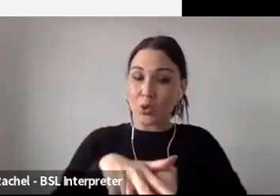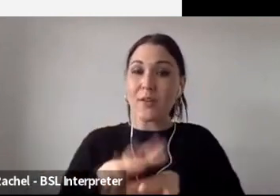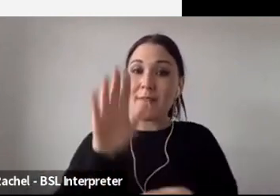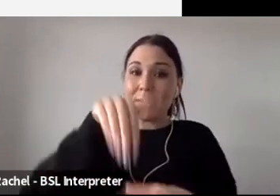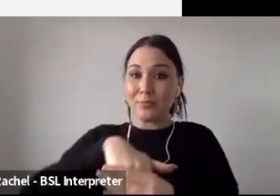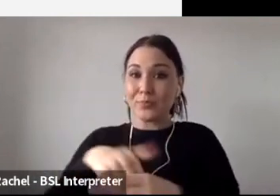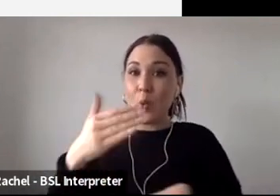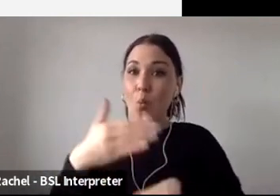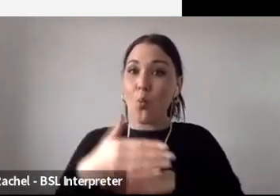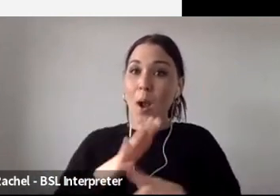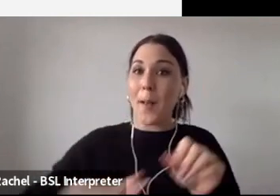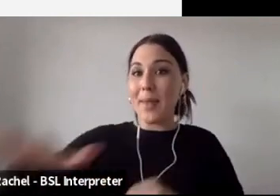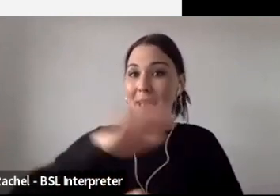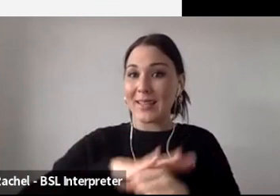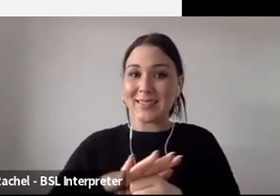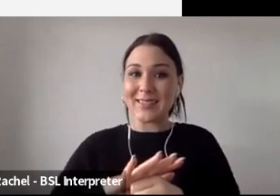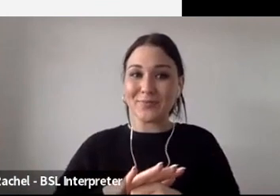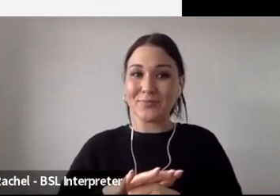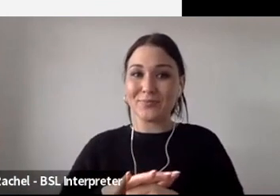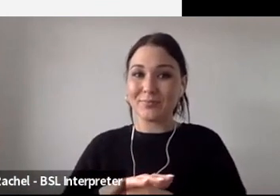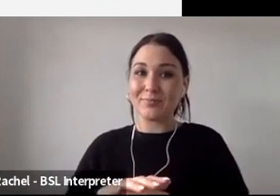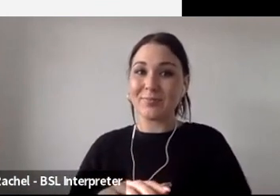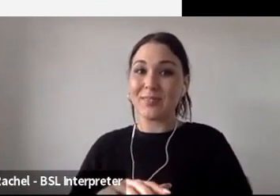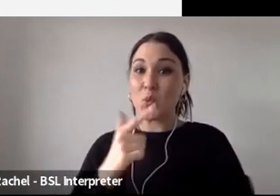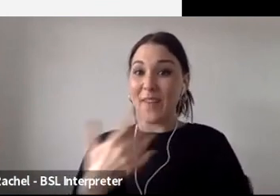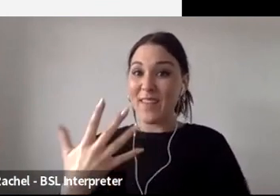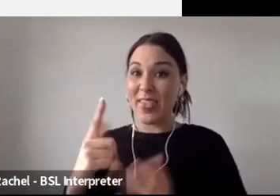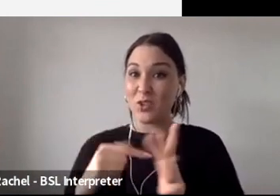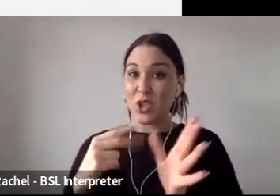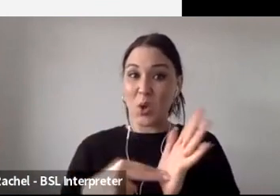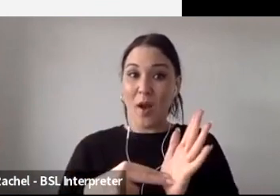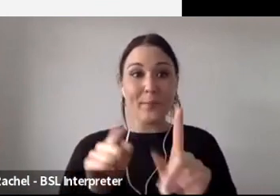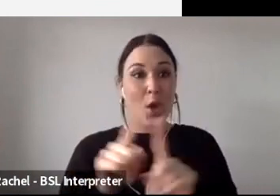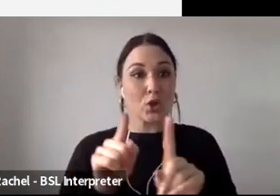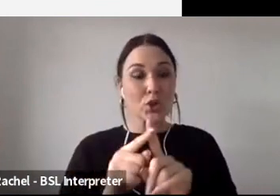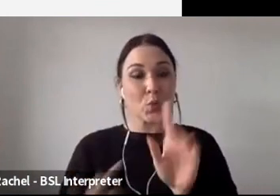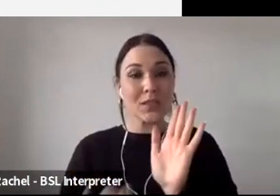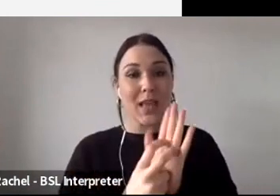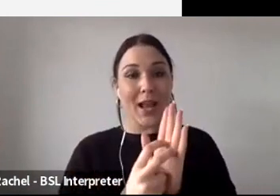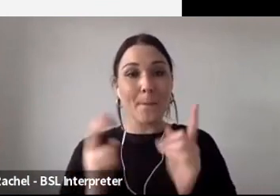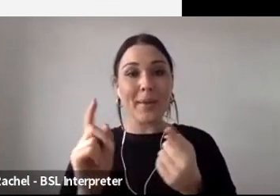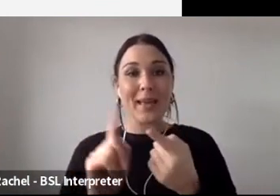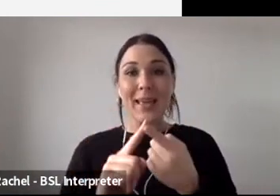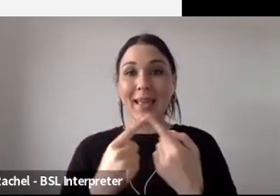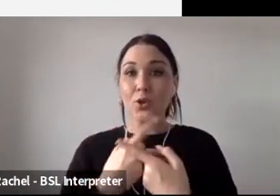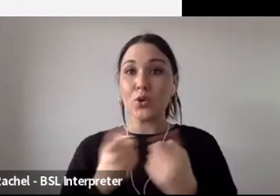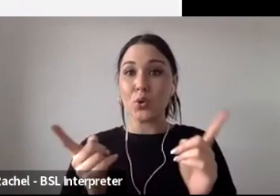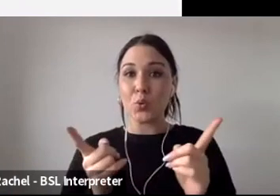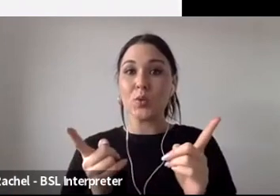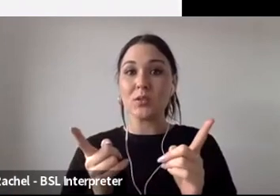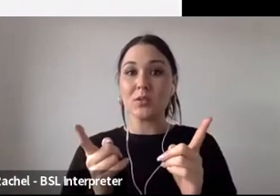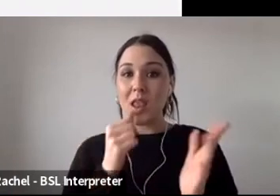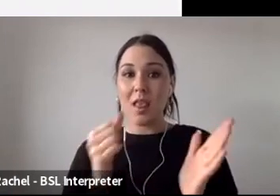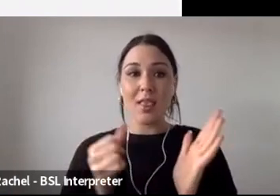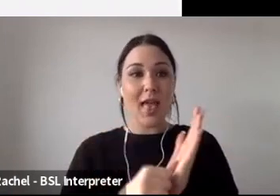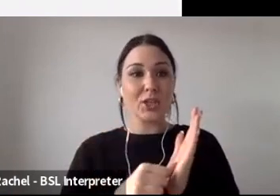January. And then finally, you can also sign up to our e-newsletter for the latest announcements about